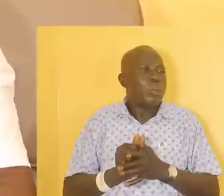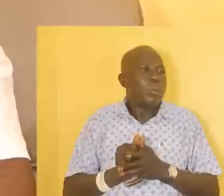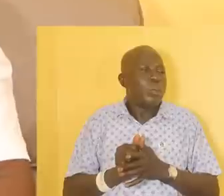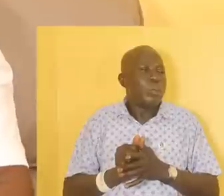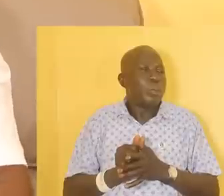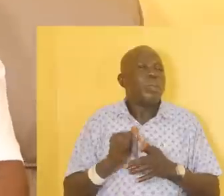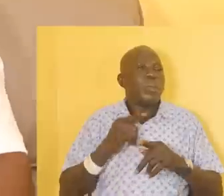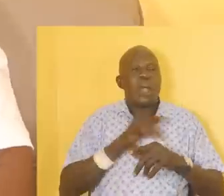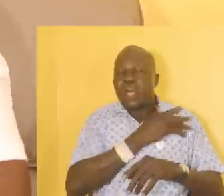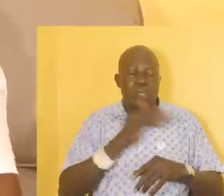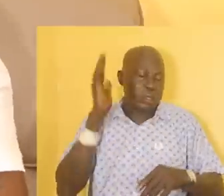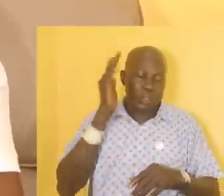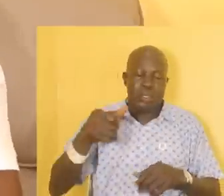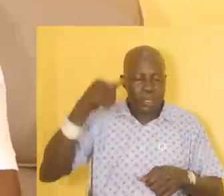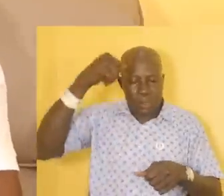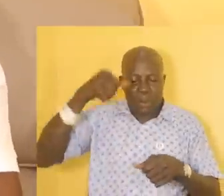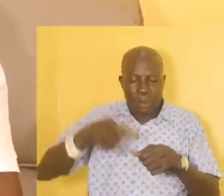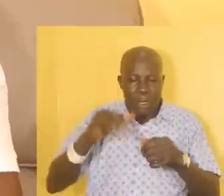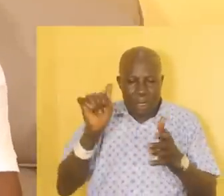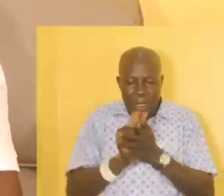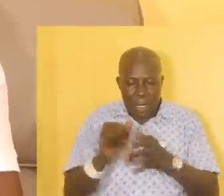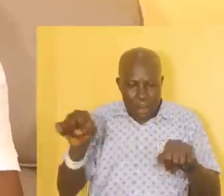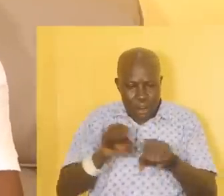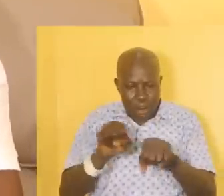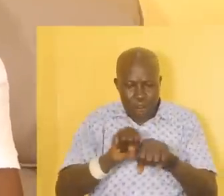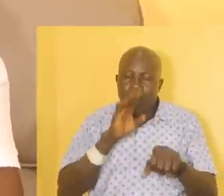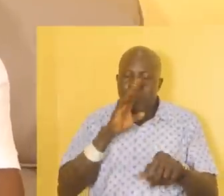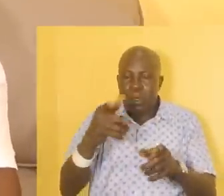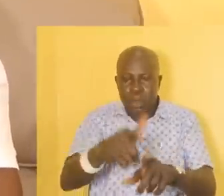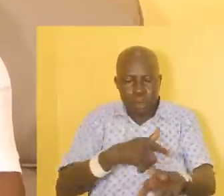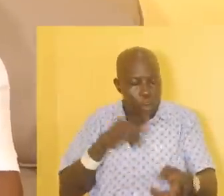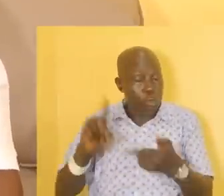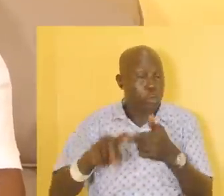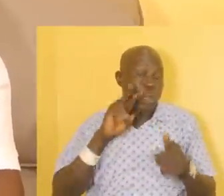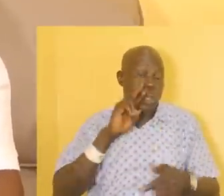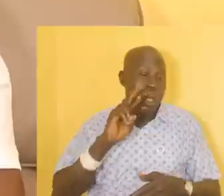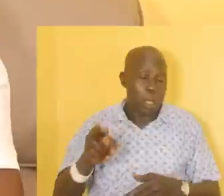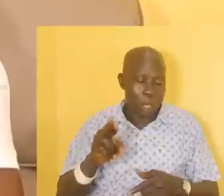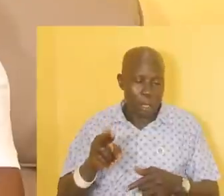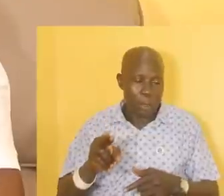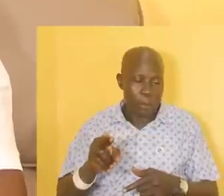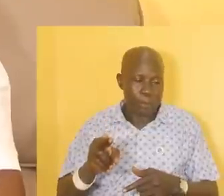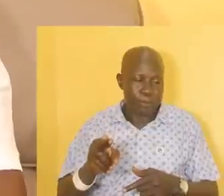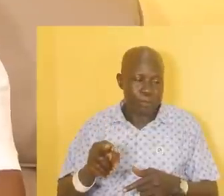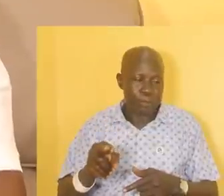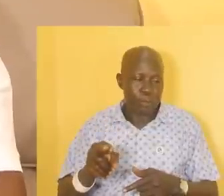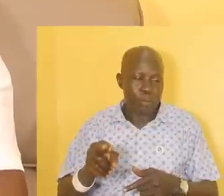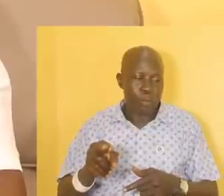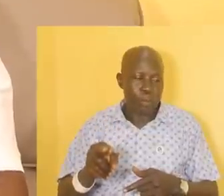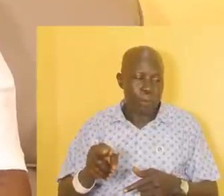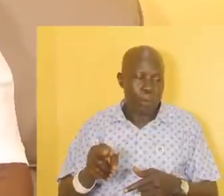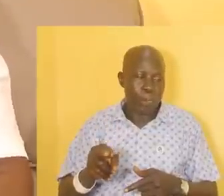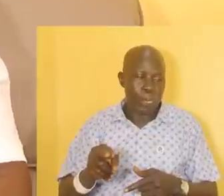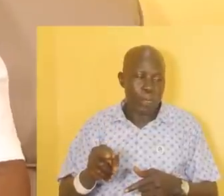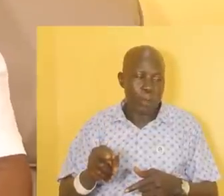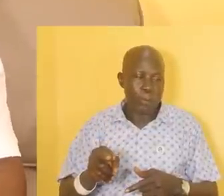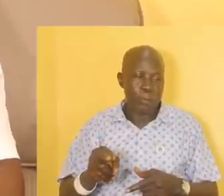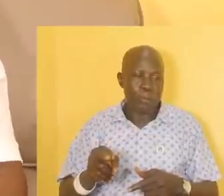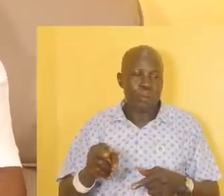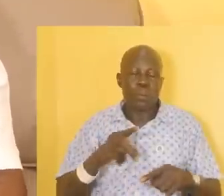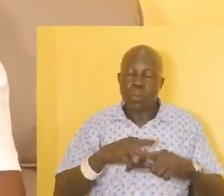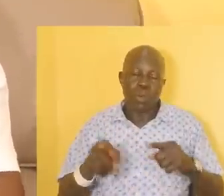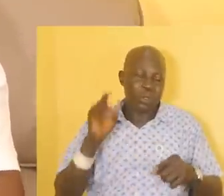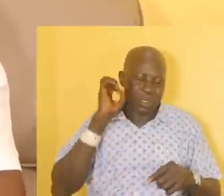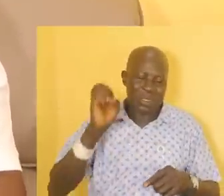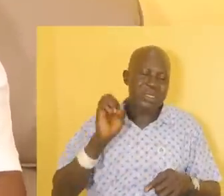I you alone. And she remembered the daddy that that shoe belongs to her. So ban. Oh, the lala. We were but I yet saw.